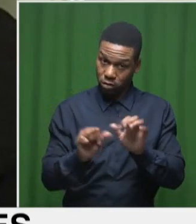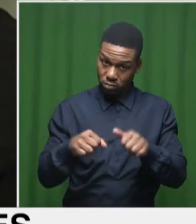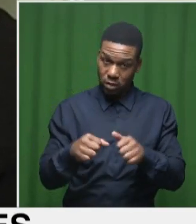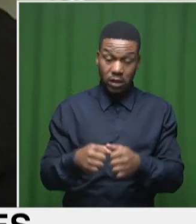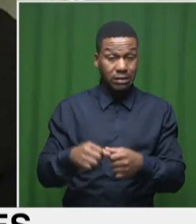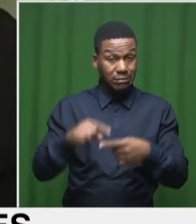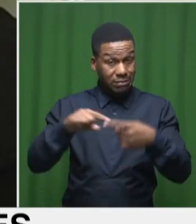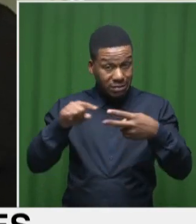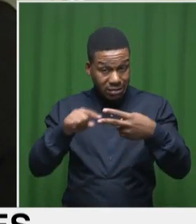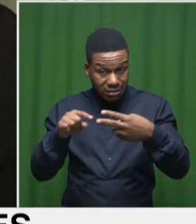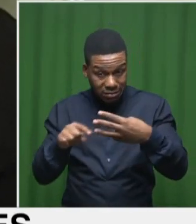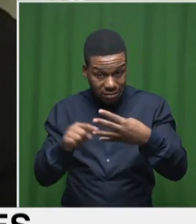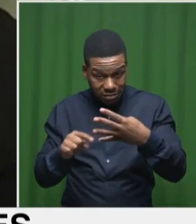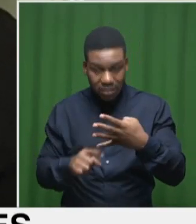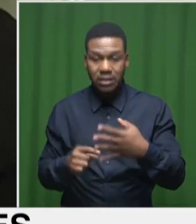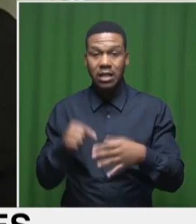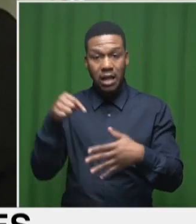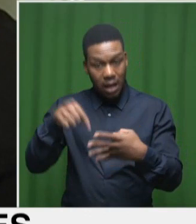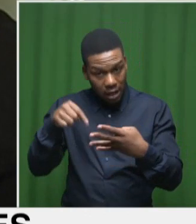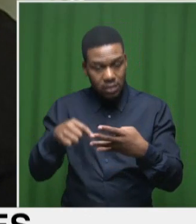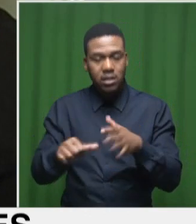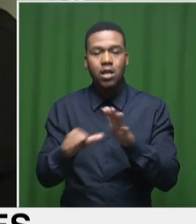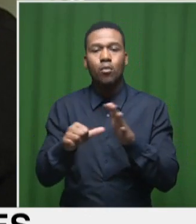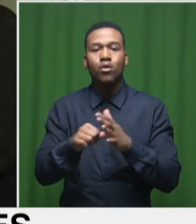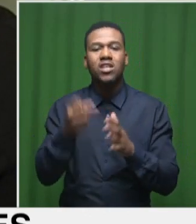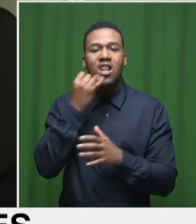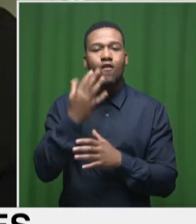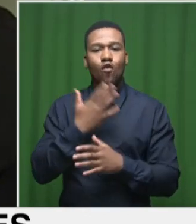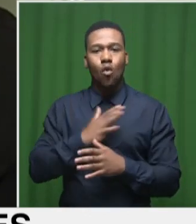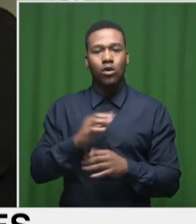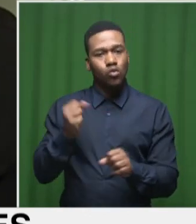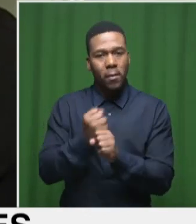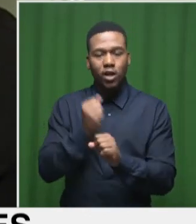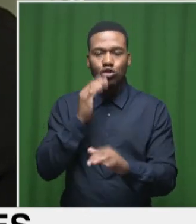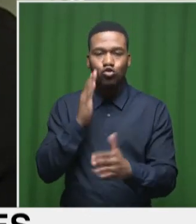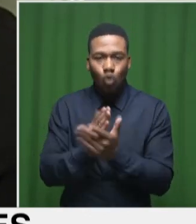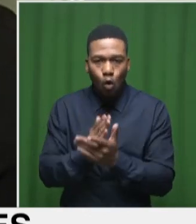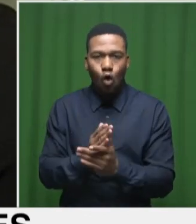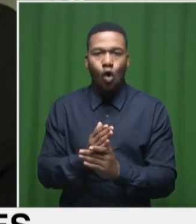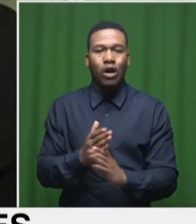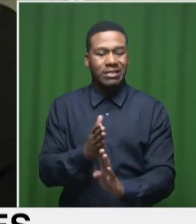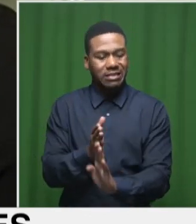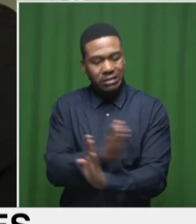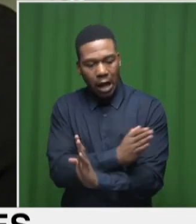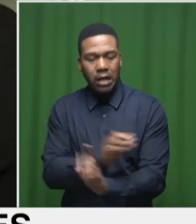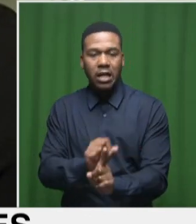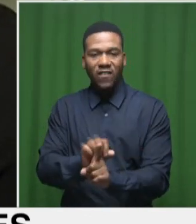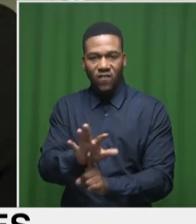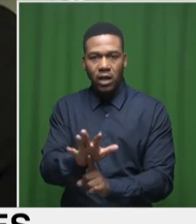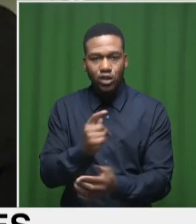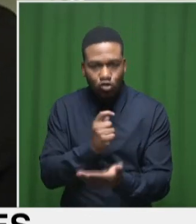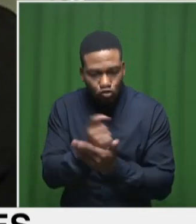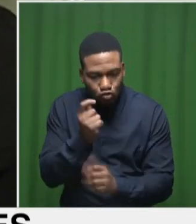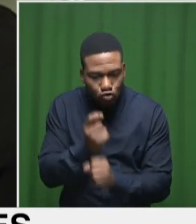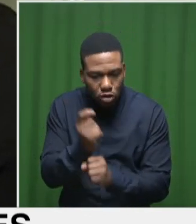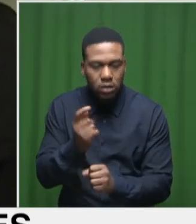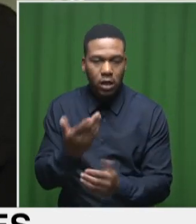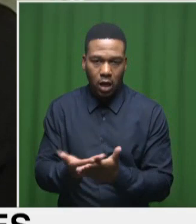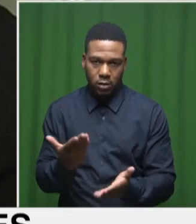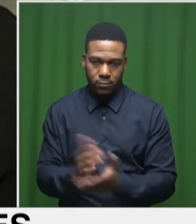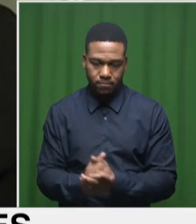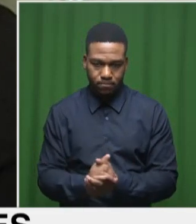we can use to reduce or minimize any risks of side effects. But people must be aware that, you know, you have to